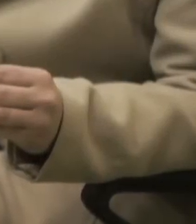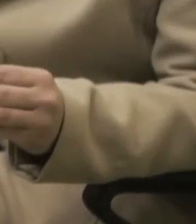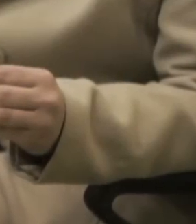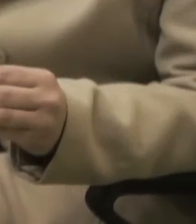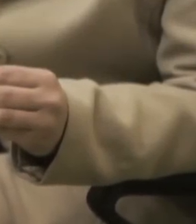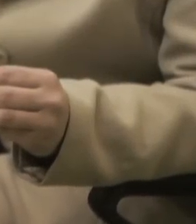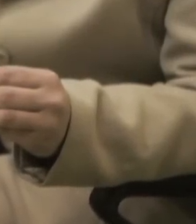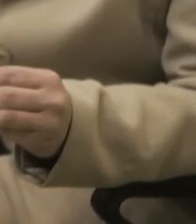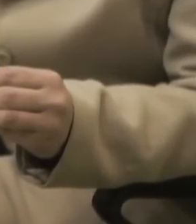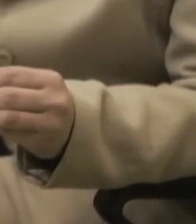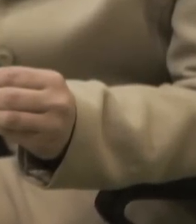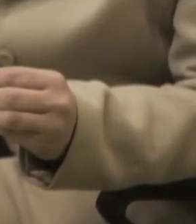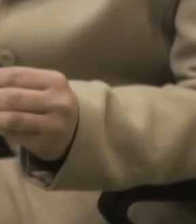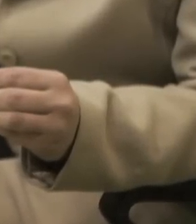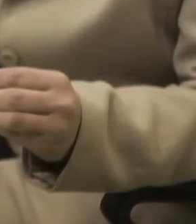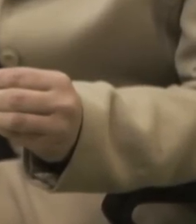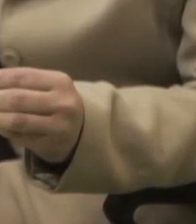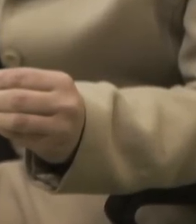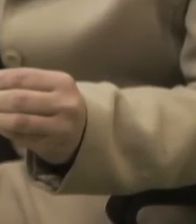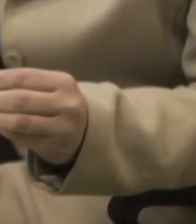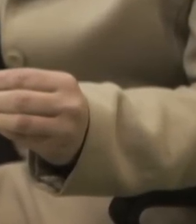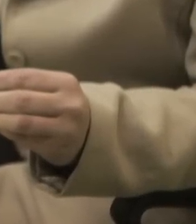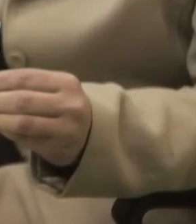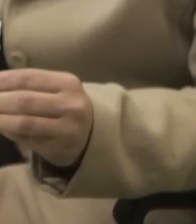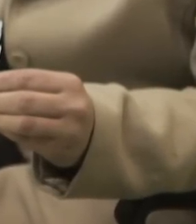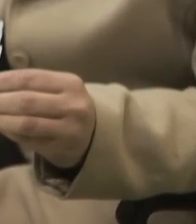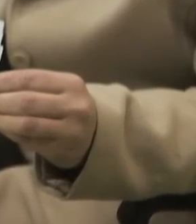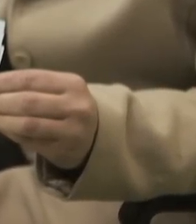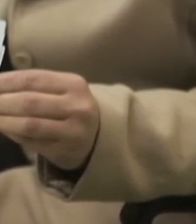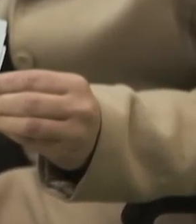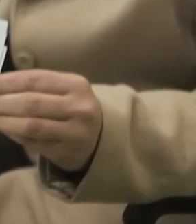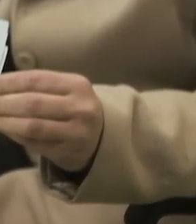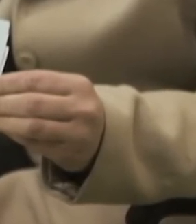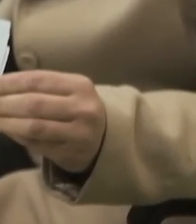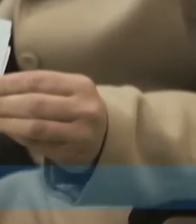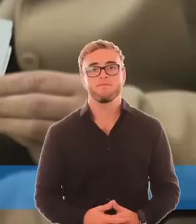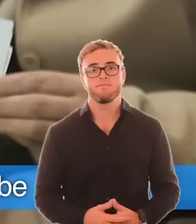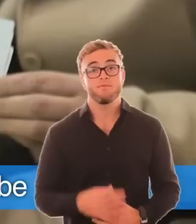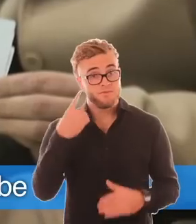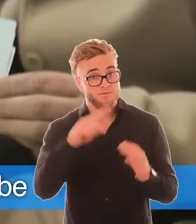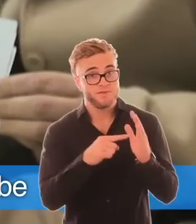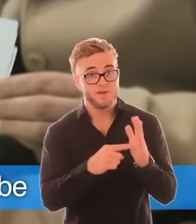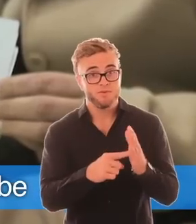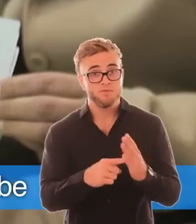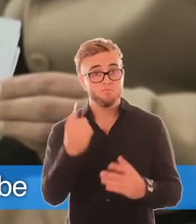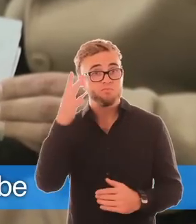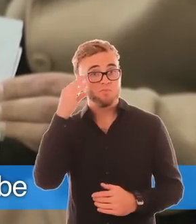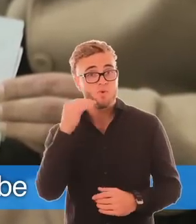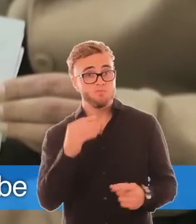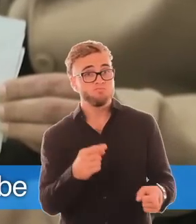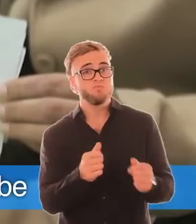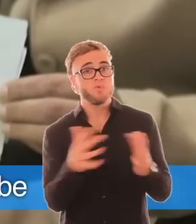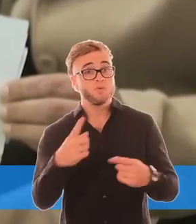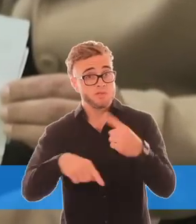Photo of boy who is deaf learning the alphabet. Photo of boy with learning disability enjoying himself with peers. Without sign language, a deaf student can be attending